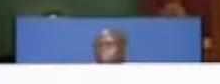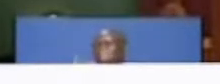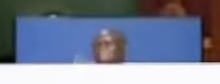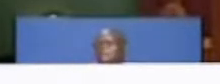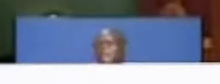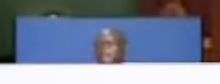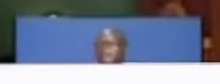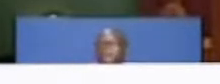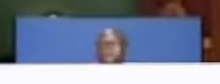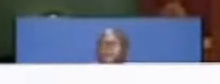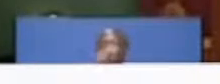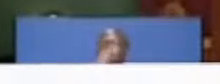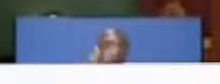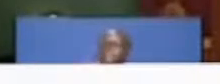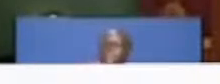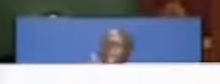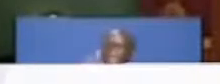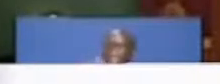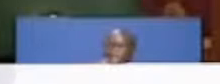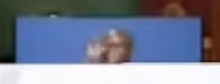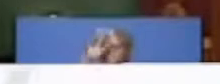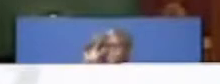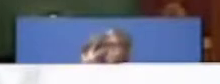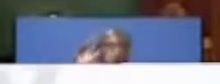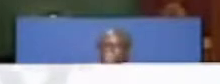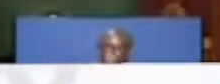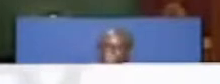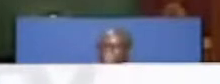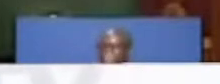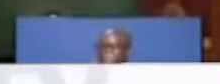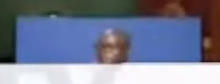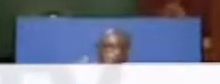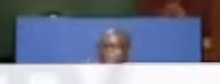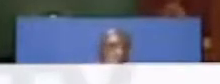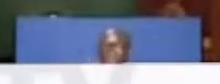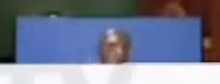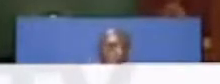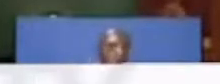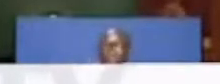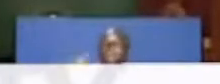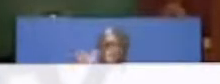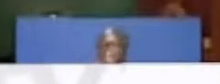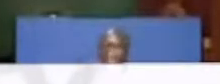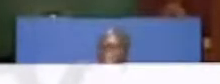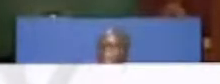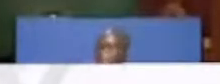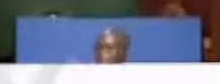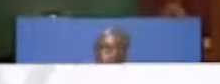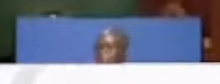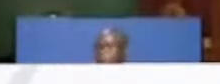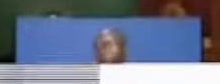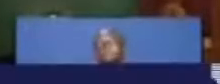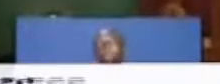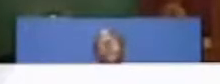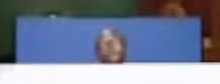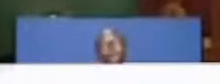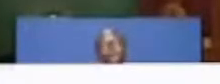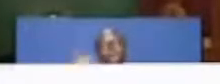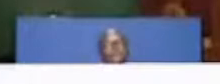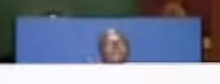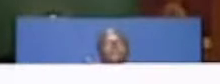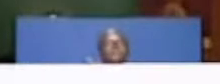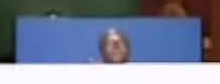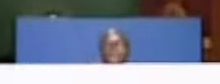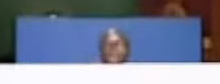secret to these miracles was acceleration. The Asian tigers, for instance, accelerated the achievement of its